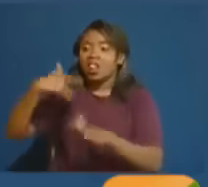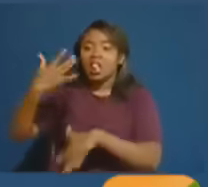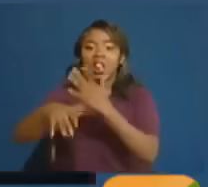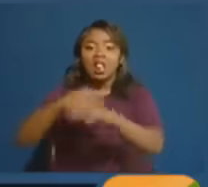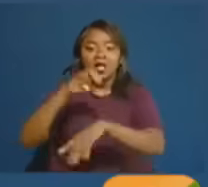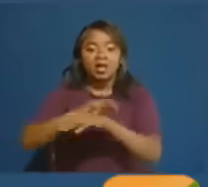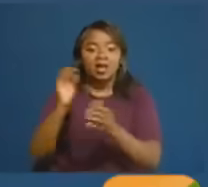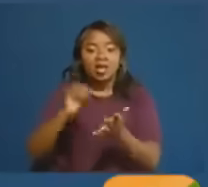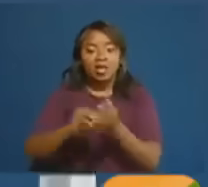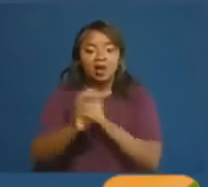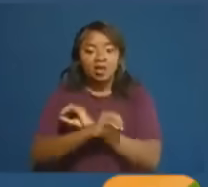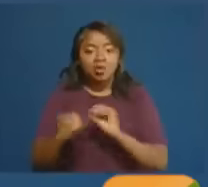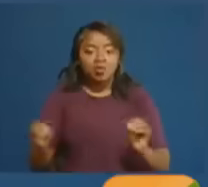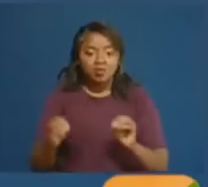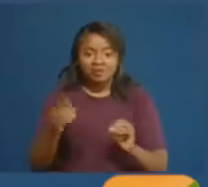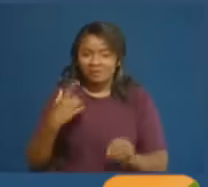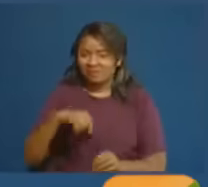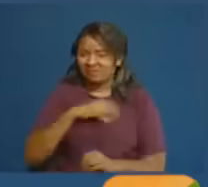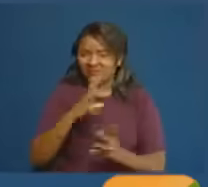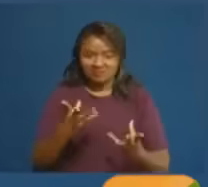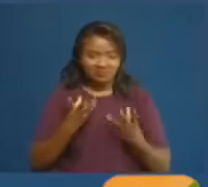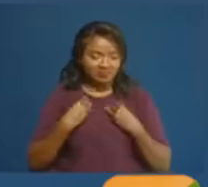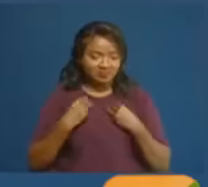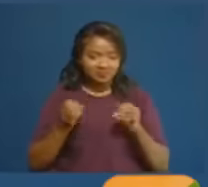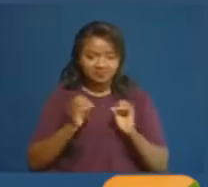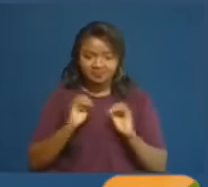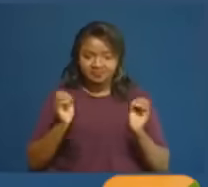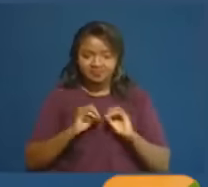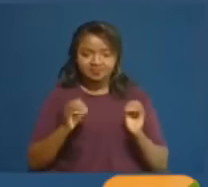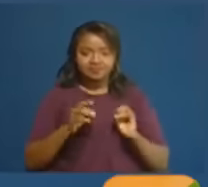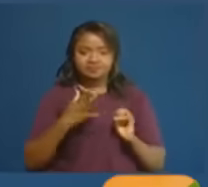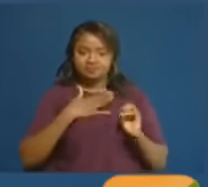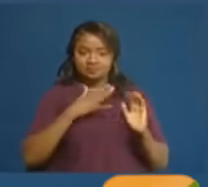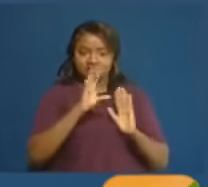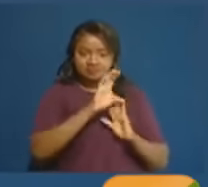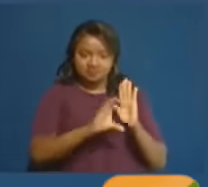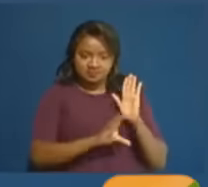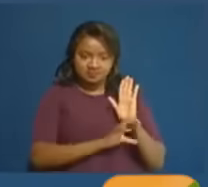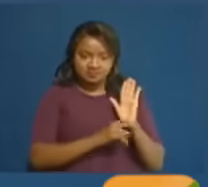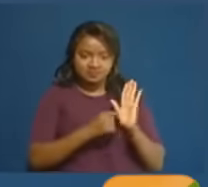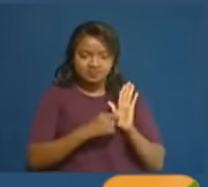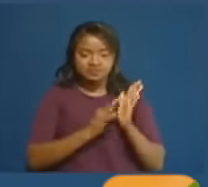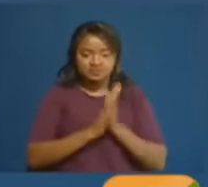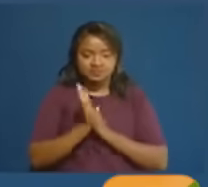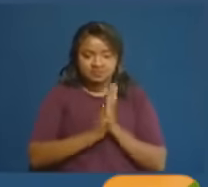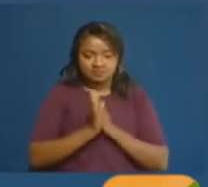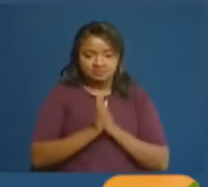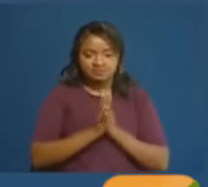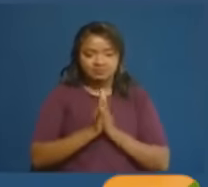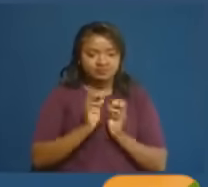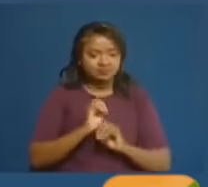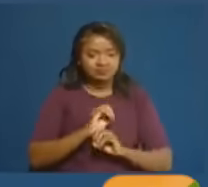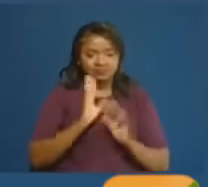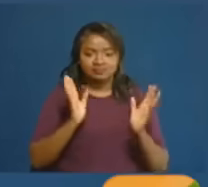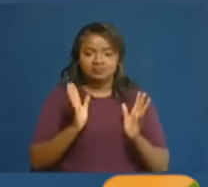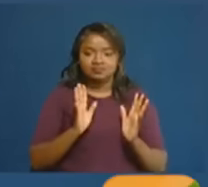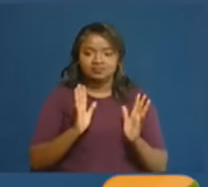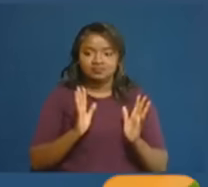or even torture. We have a very, very vibrant constitution, and the government has